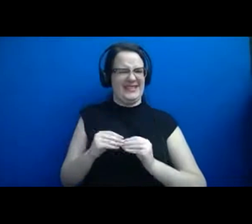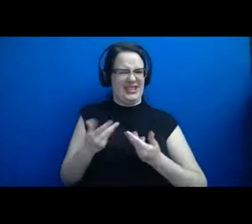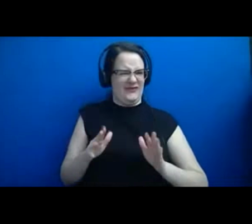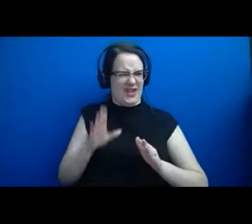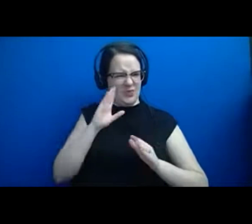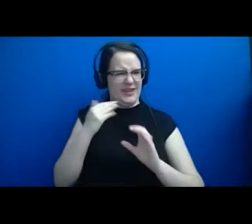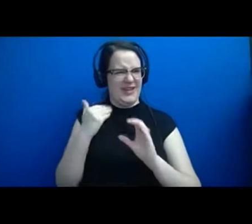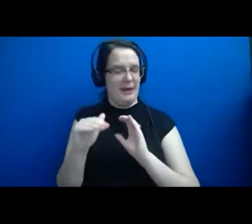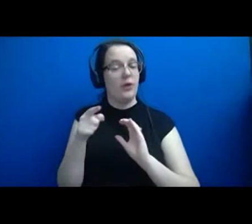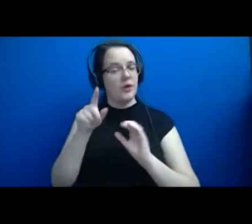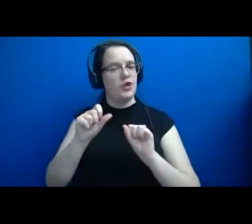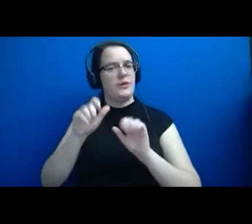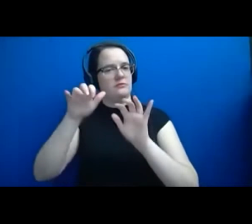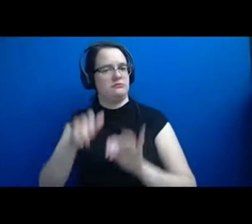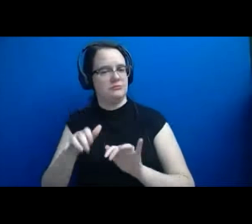way.